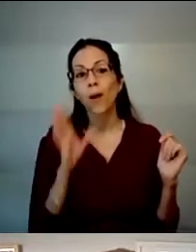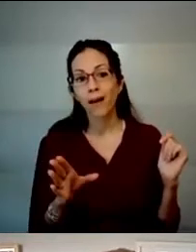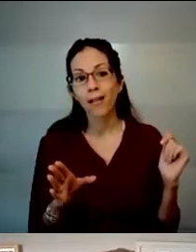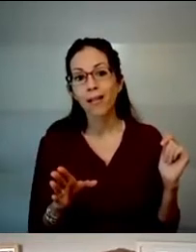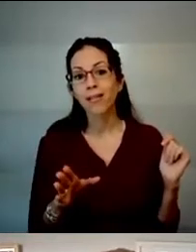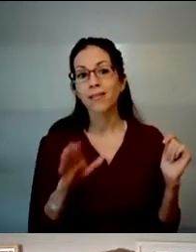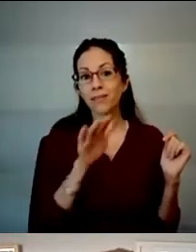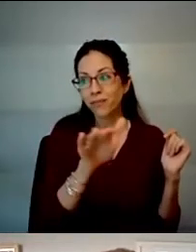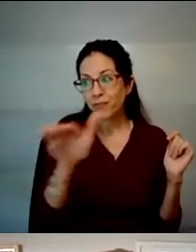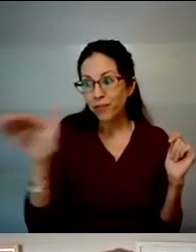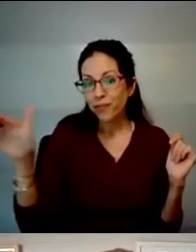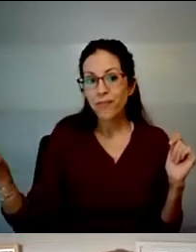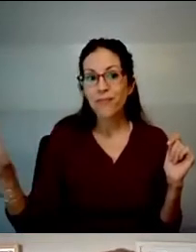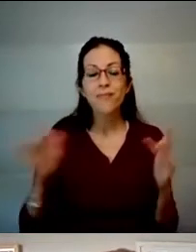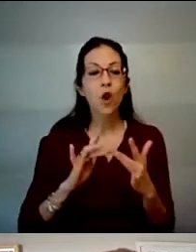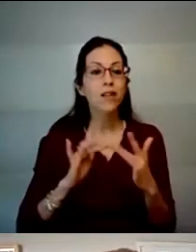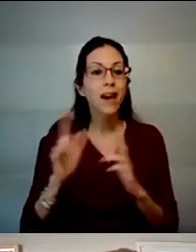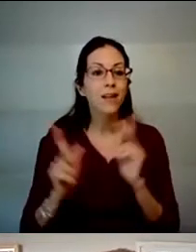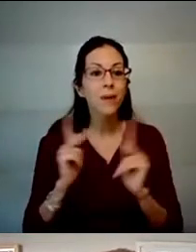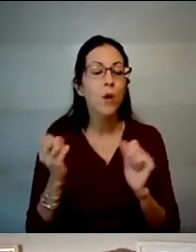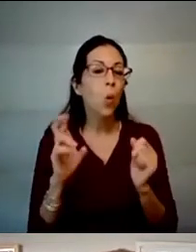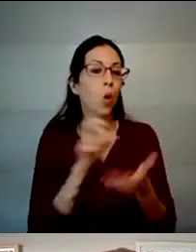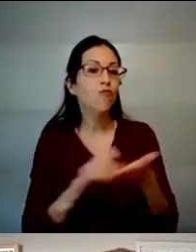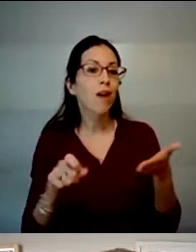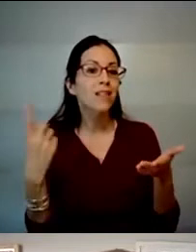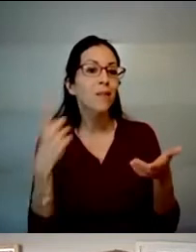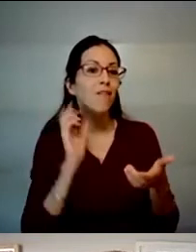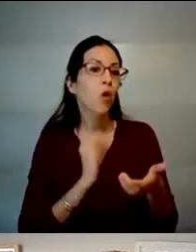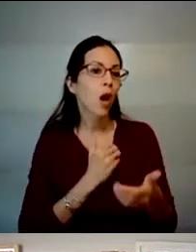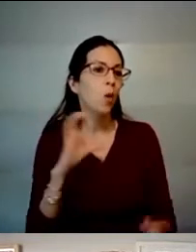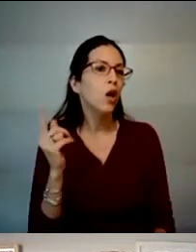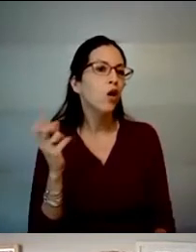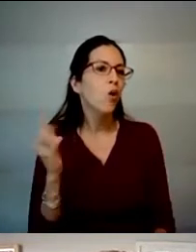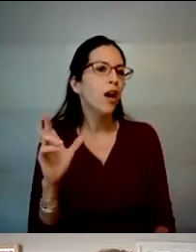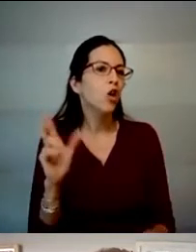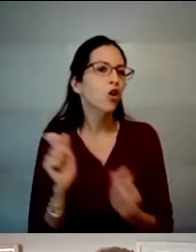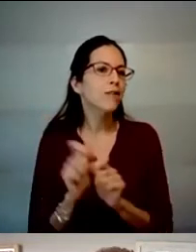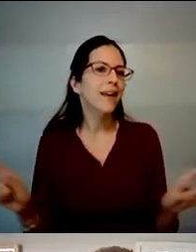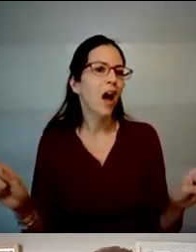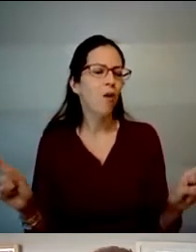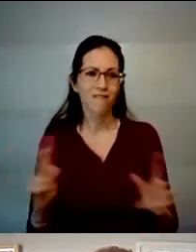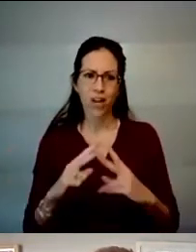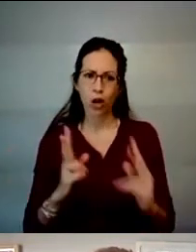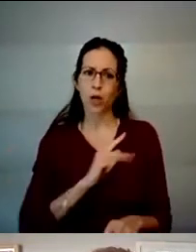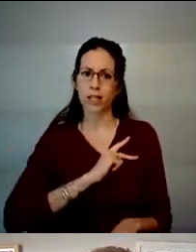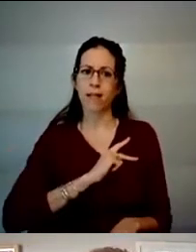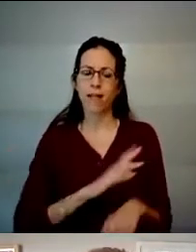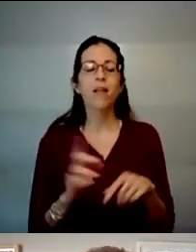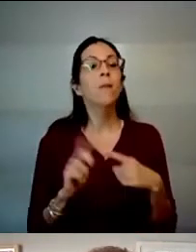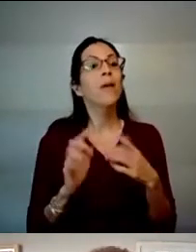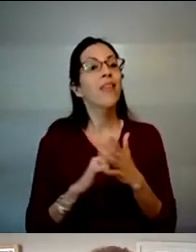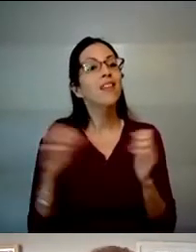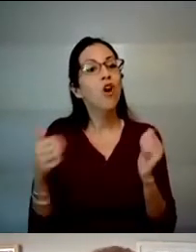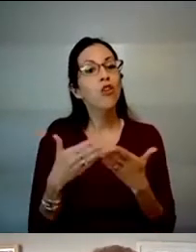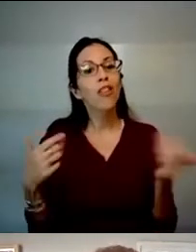in touch with people or write something for our curator to send out just personally. That's the other thing that I think we